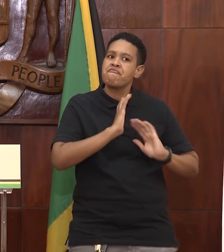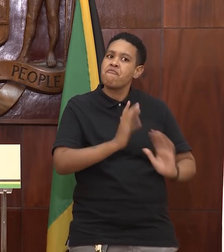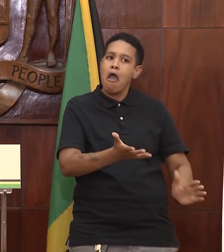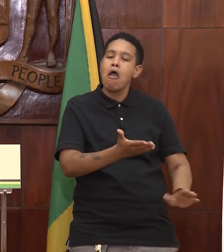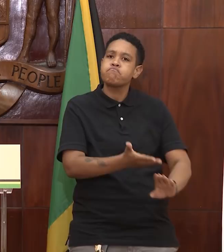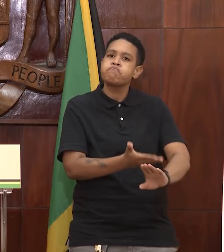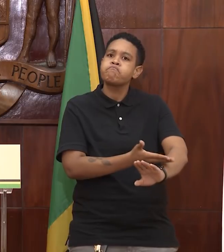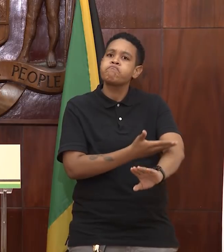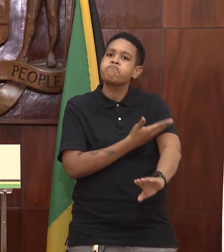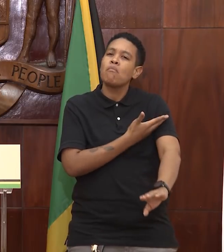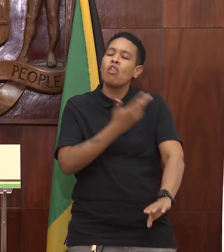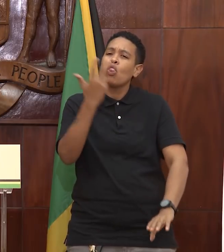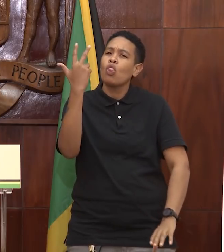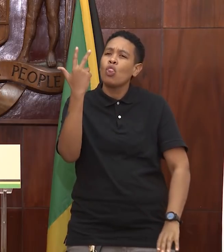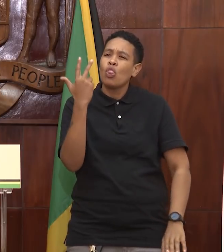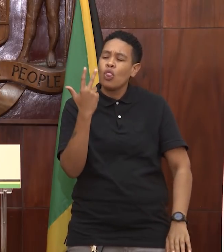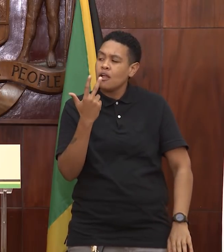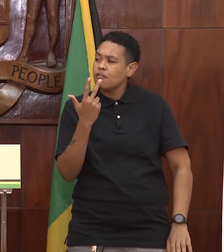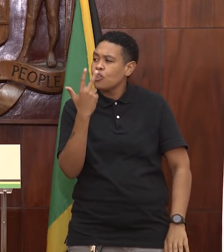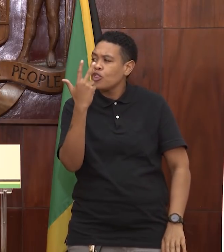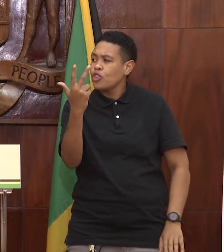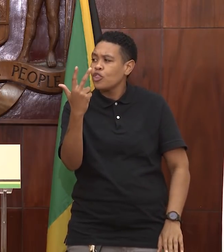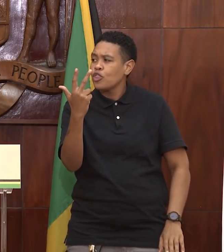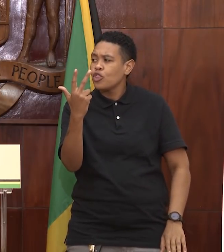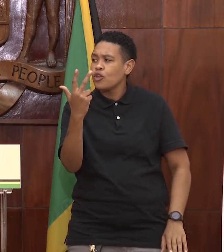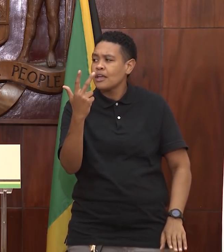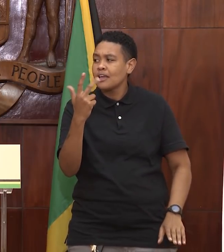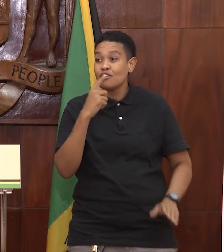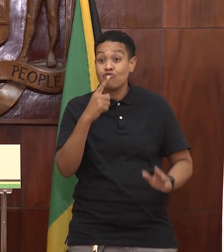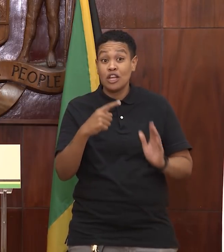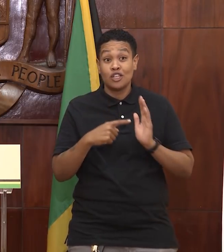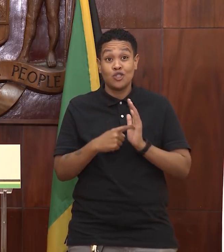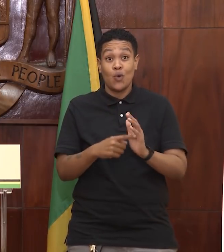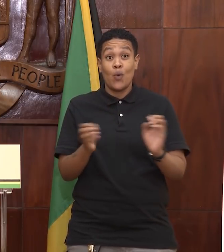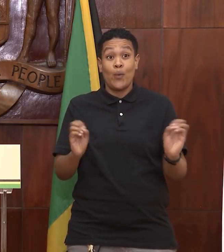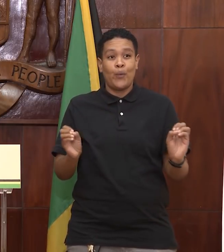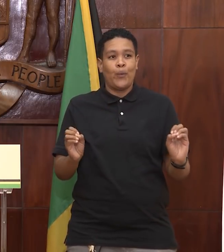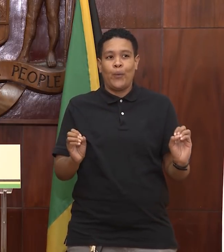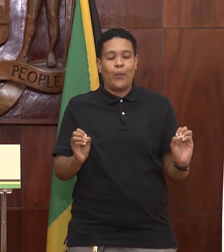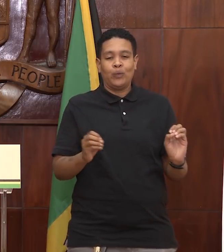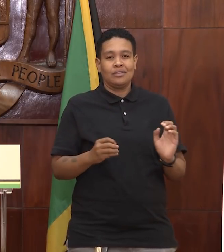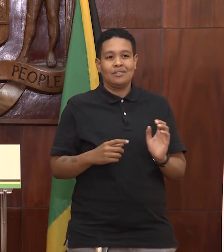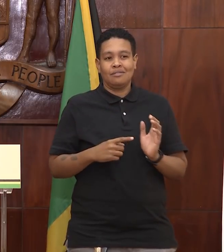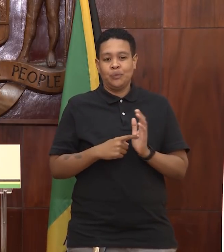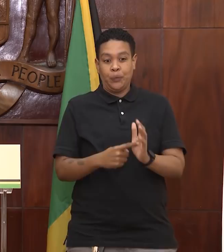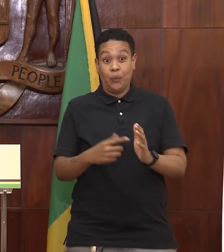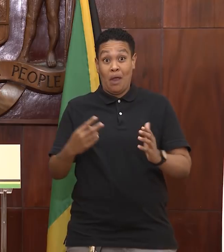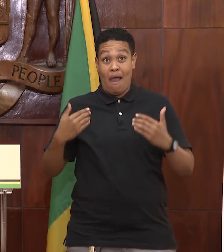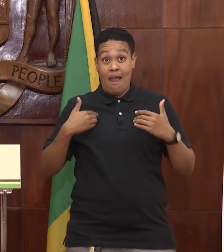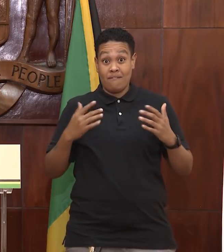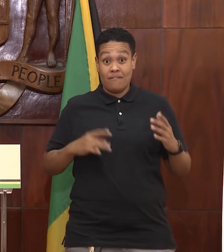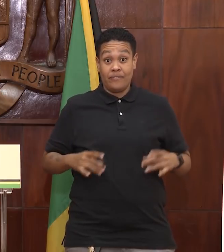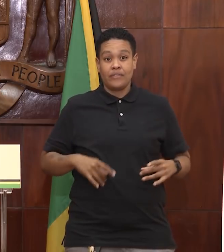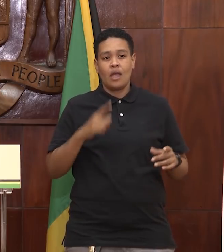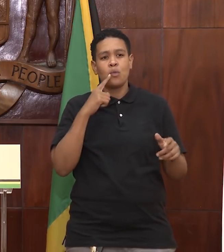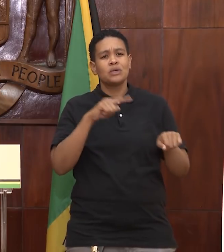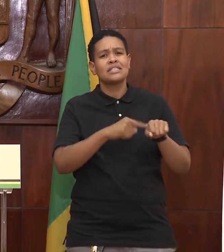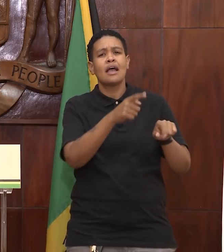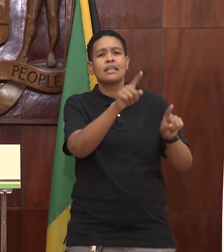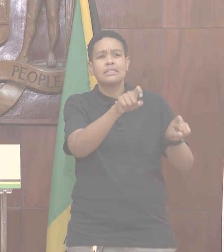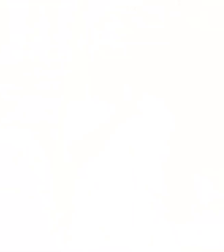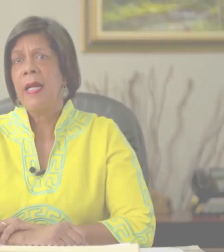well. 3 are totally asymptomatic now, and we will start their discharge